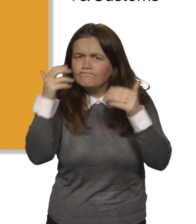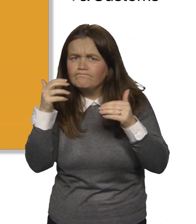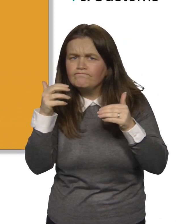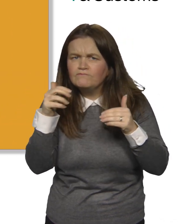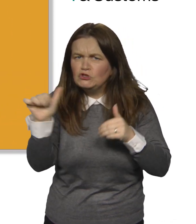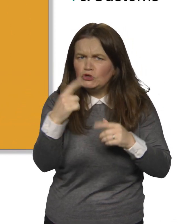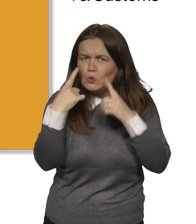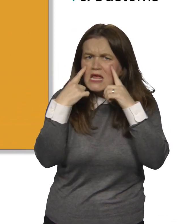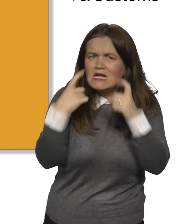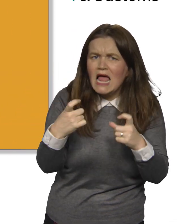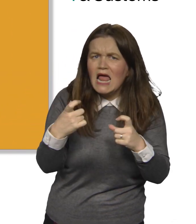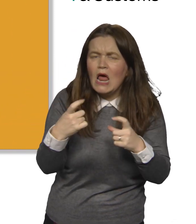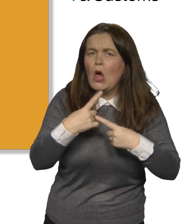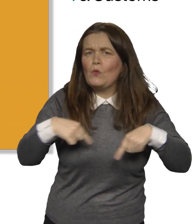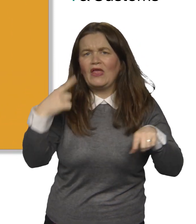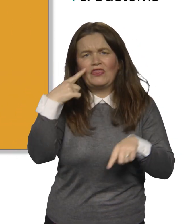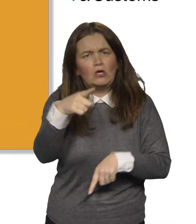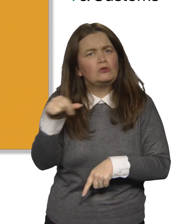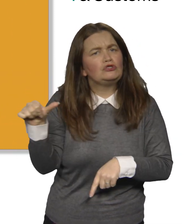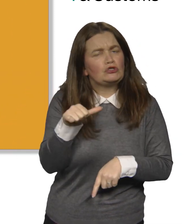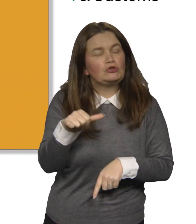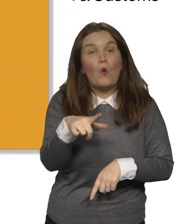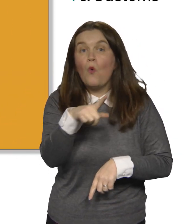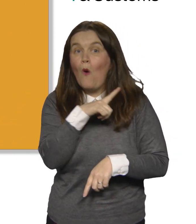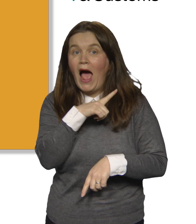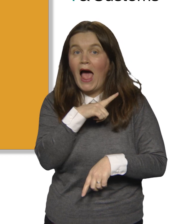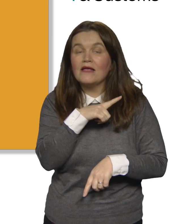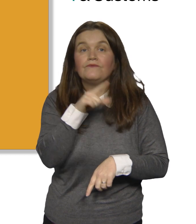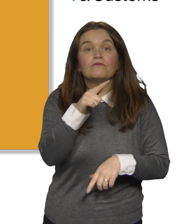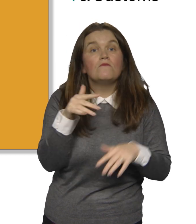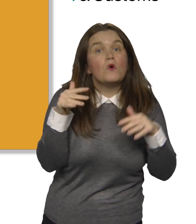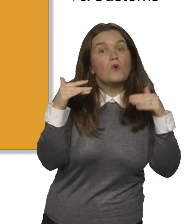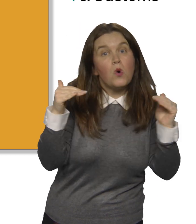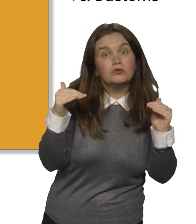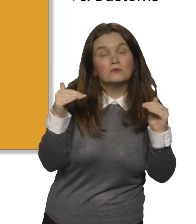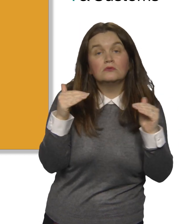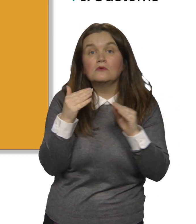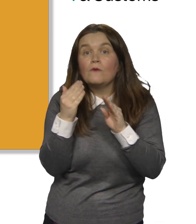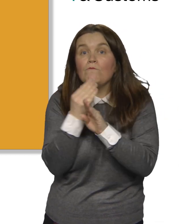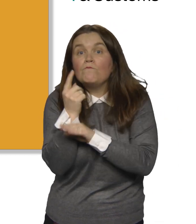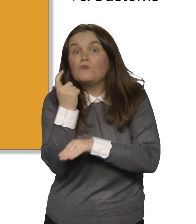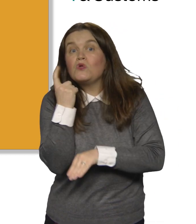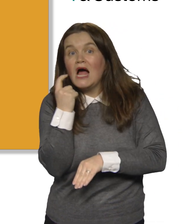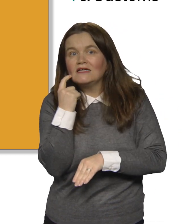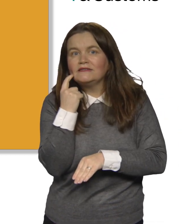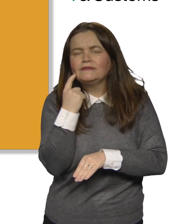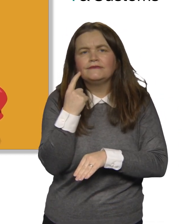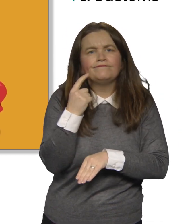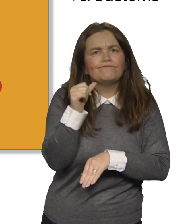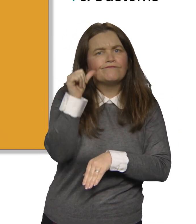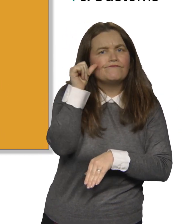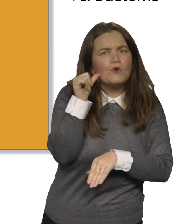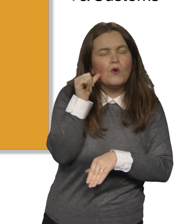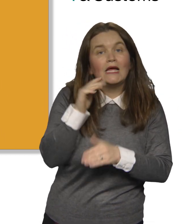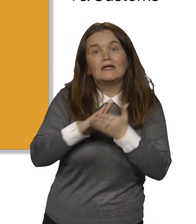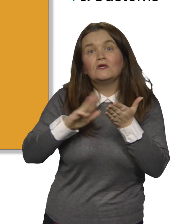should you be concerned? Should you even care? Well, we think you should, and here's why. When ghosts and